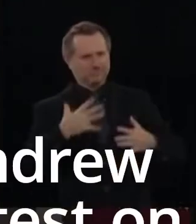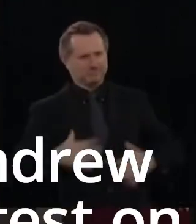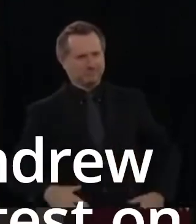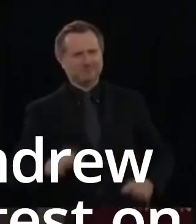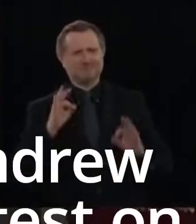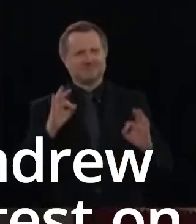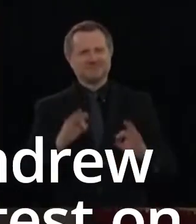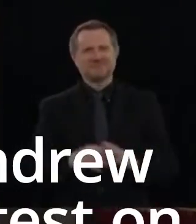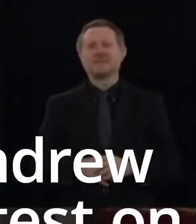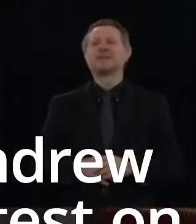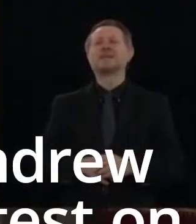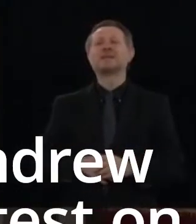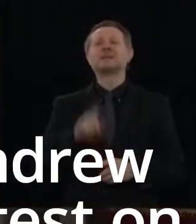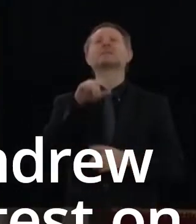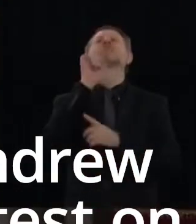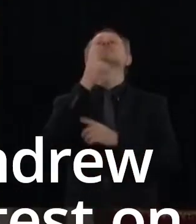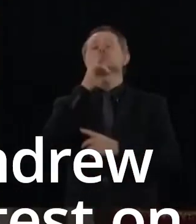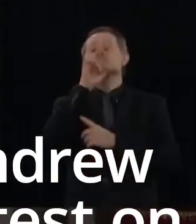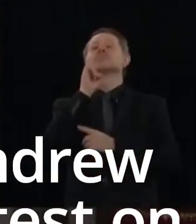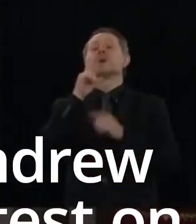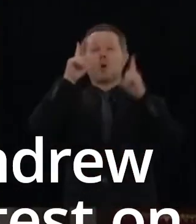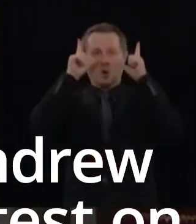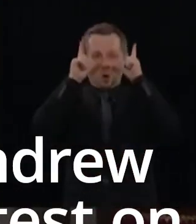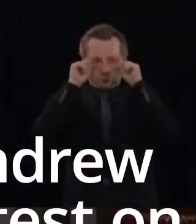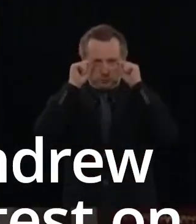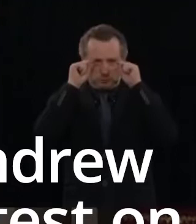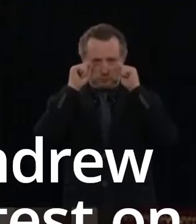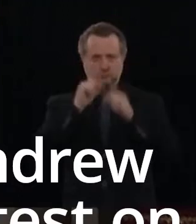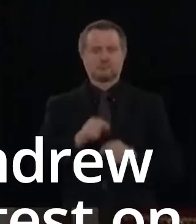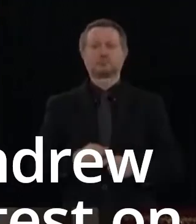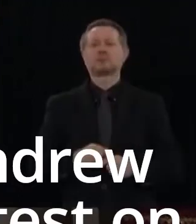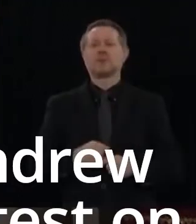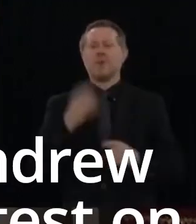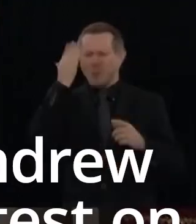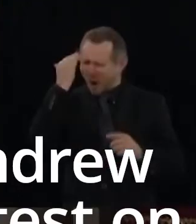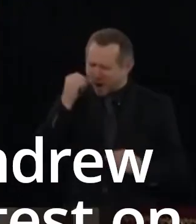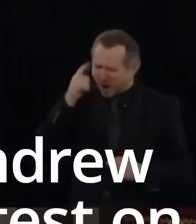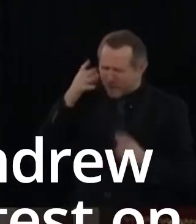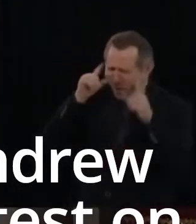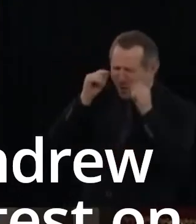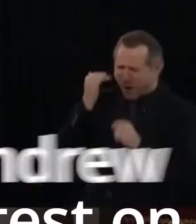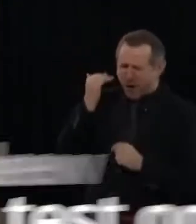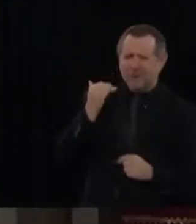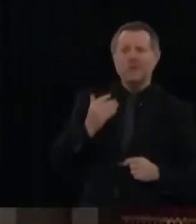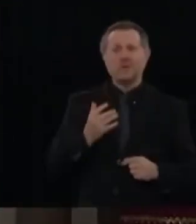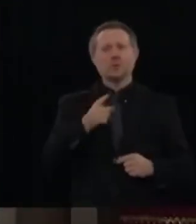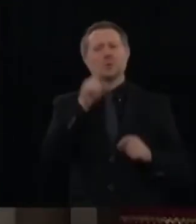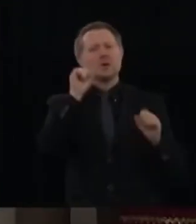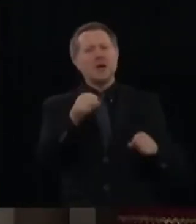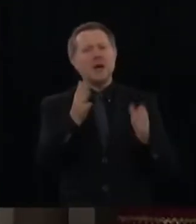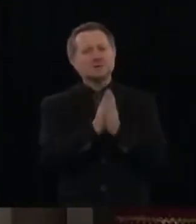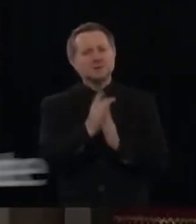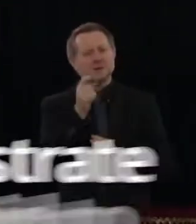Head up a little bit. Head up. Close your eyes. Close my eyes? Okay. Why do I need to close my eyes? You can question the doctor. That's